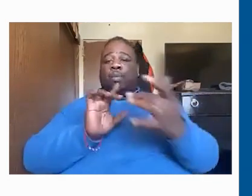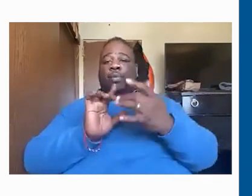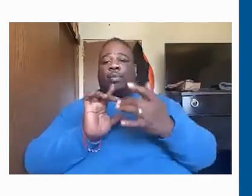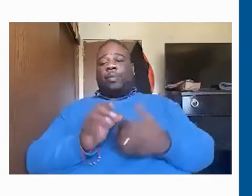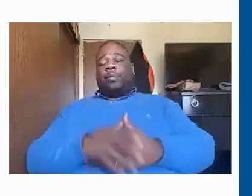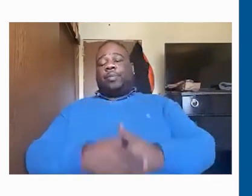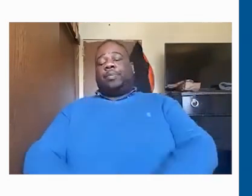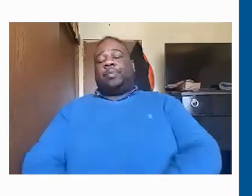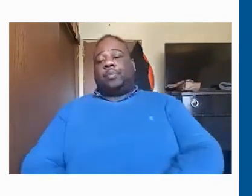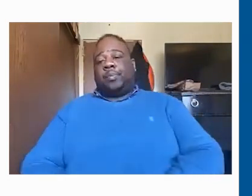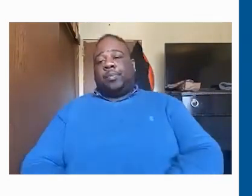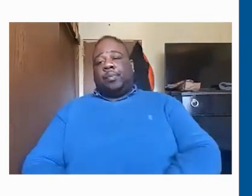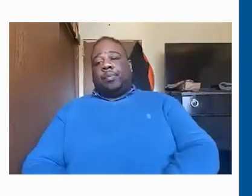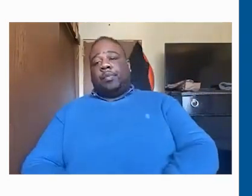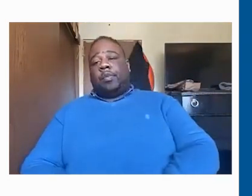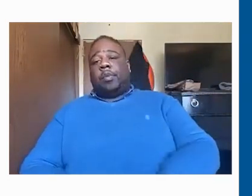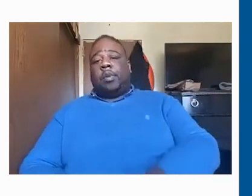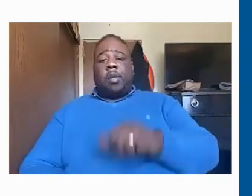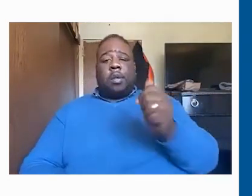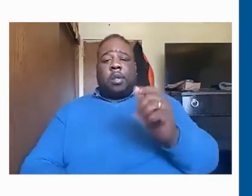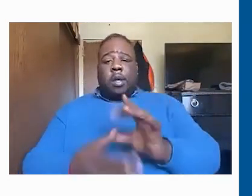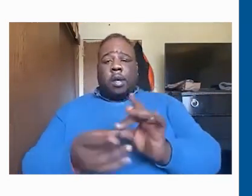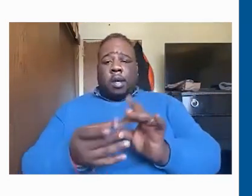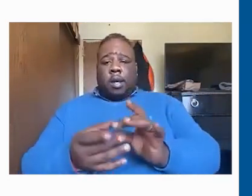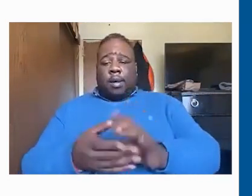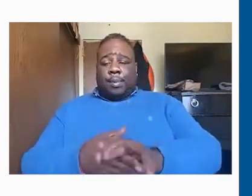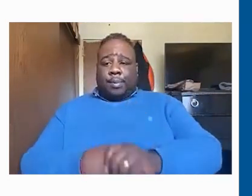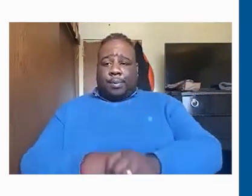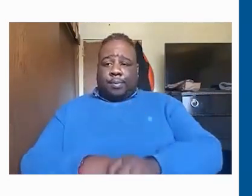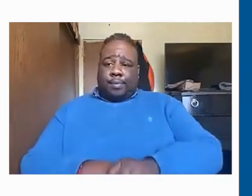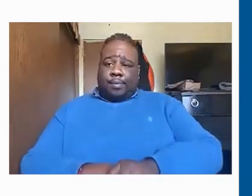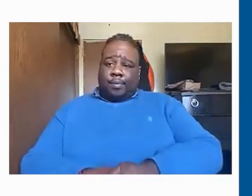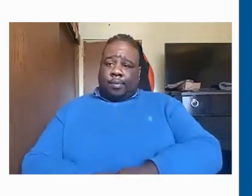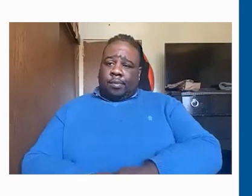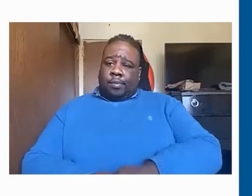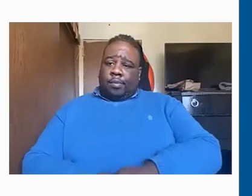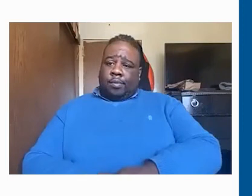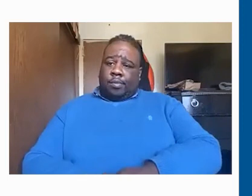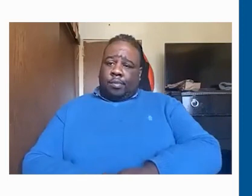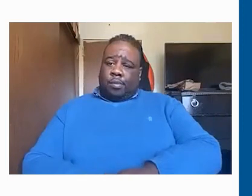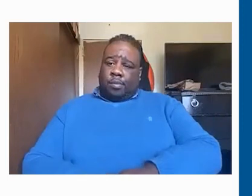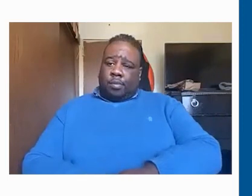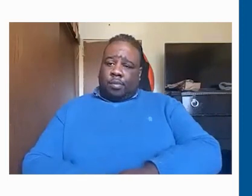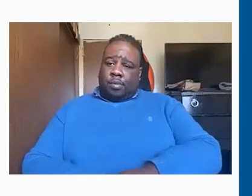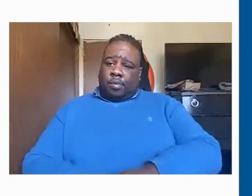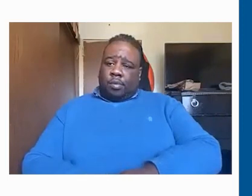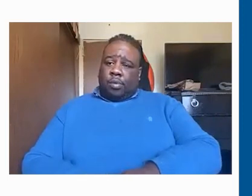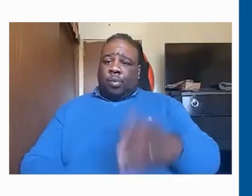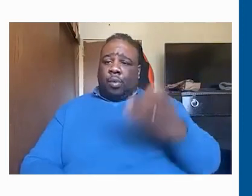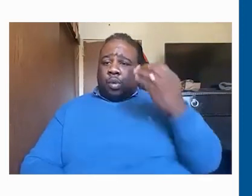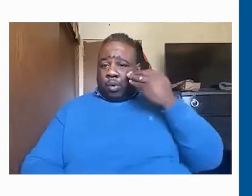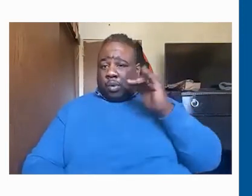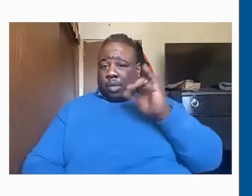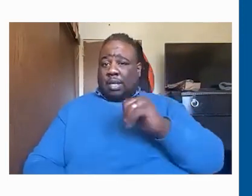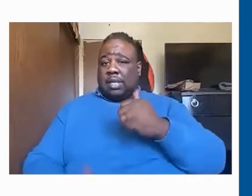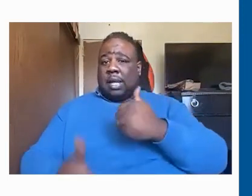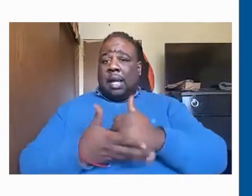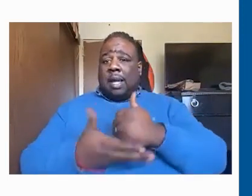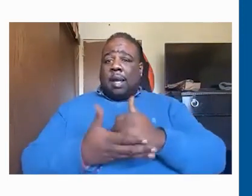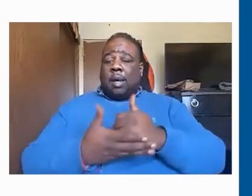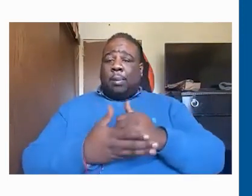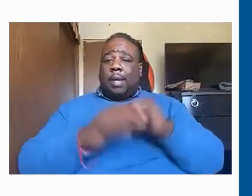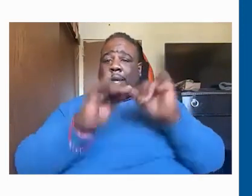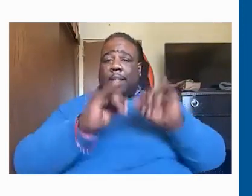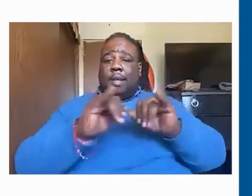another comment is, does this help individuals in Nassau County, Long Island, or